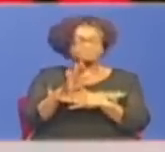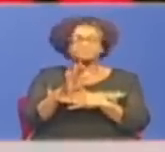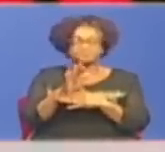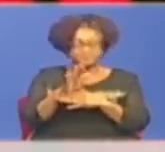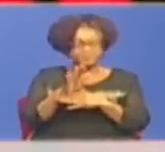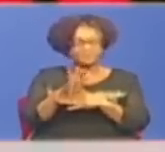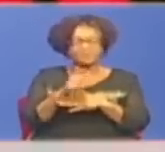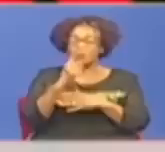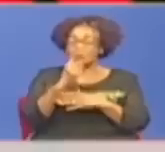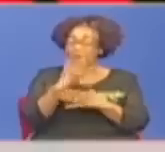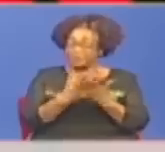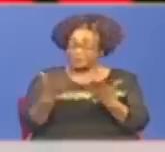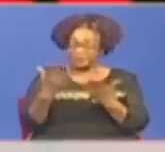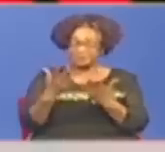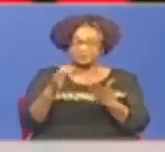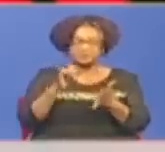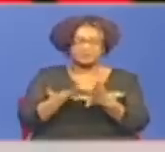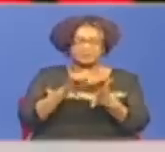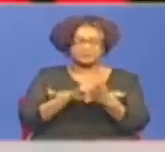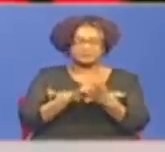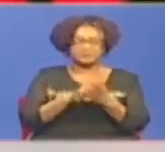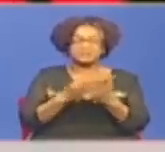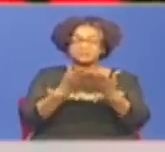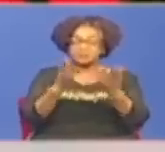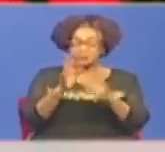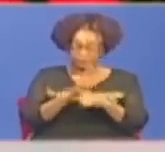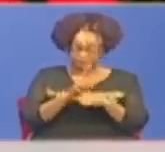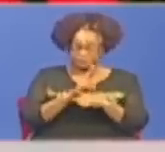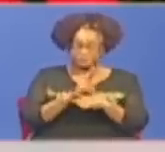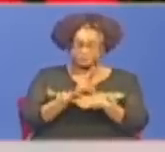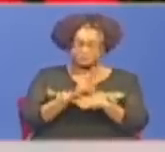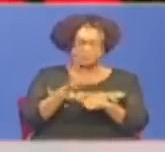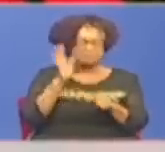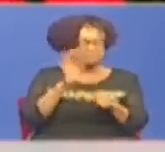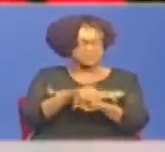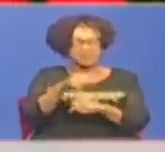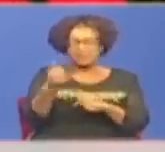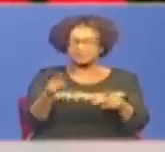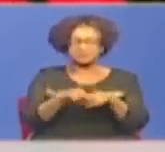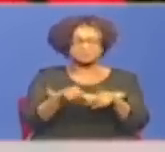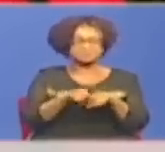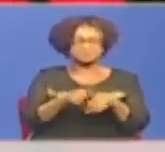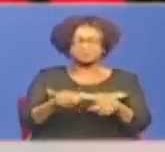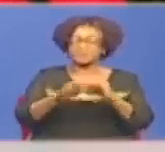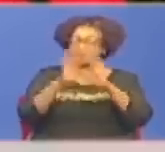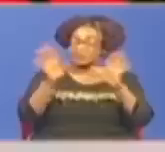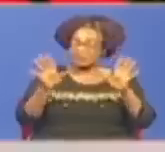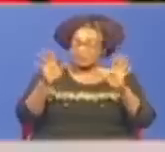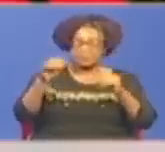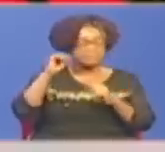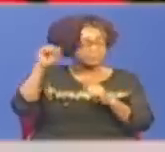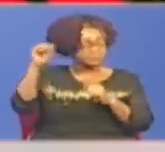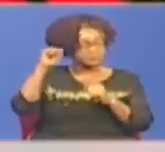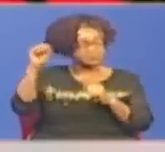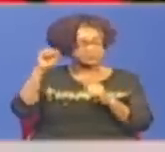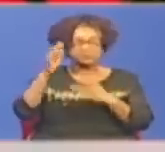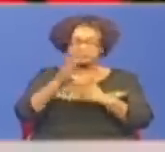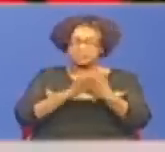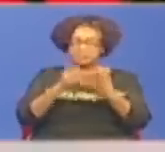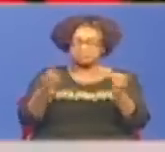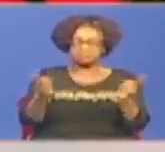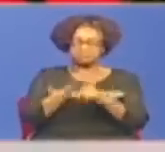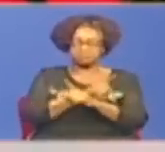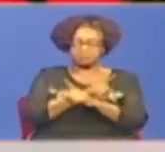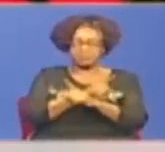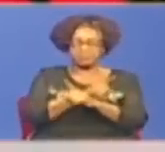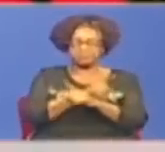certain thing is that he is marching on, and so are many others. Now, it's clear that politically, some have swapped paths, all in the